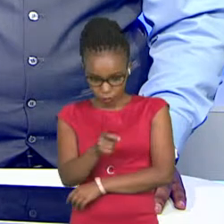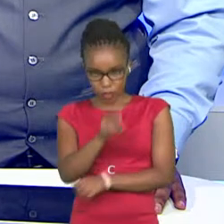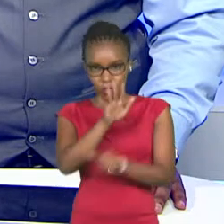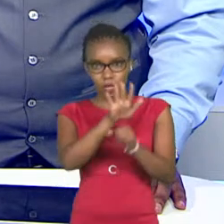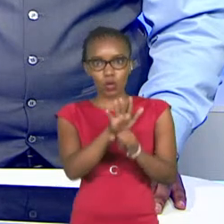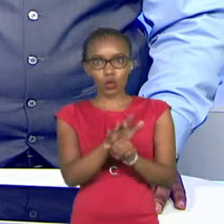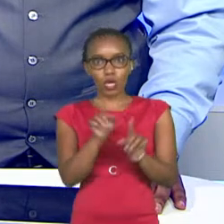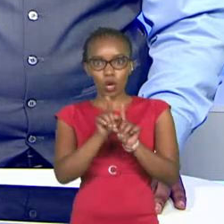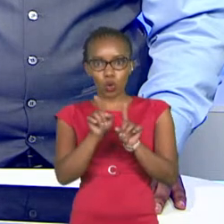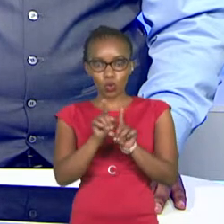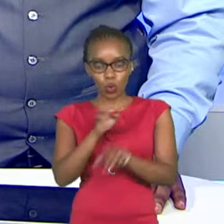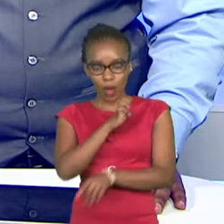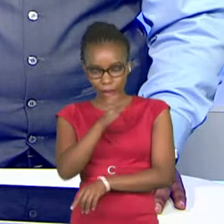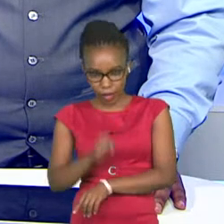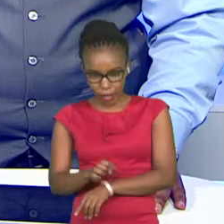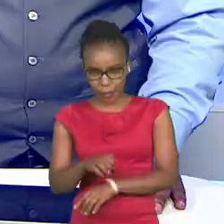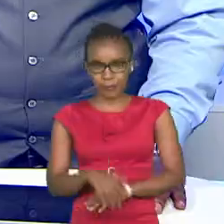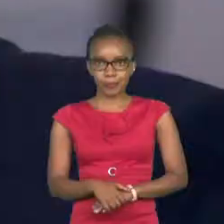and elder.